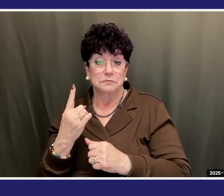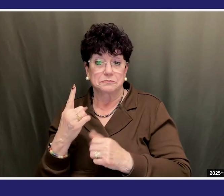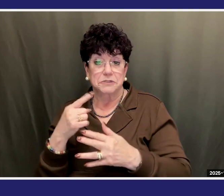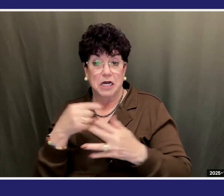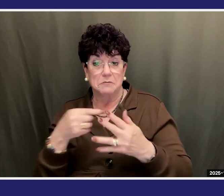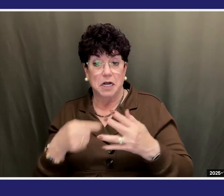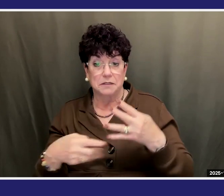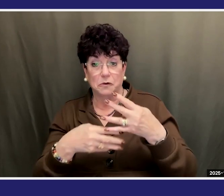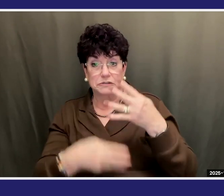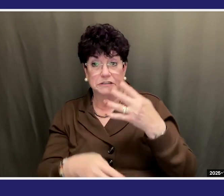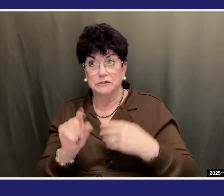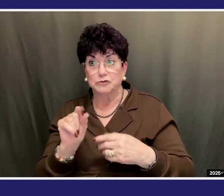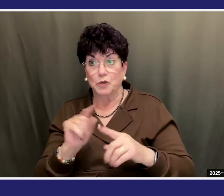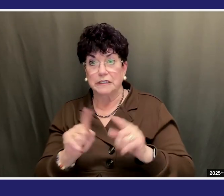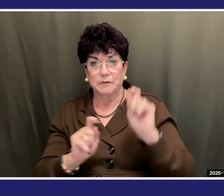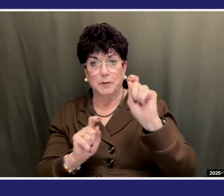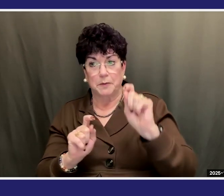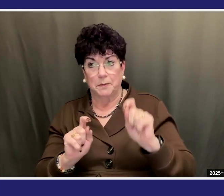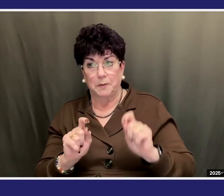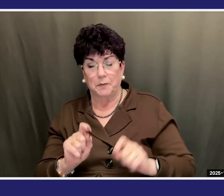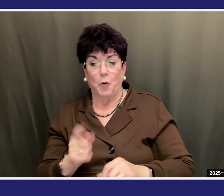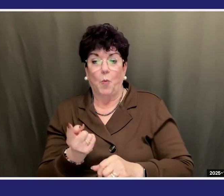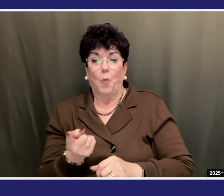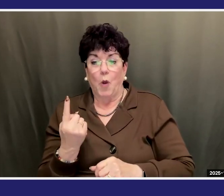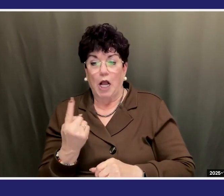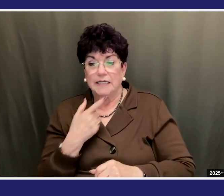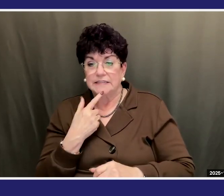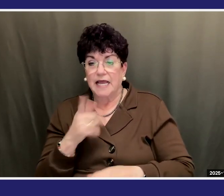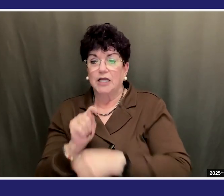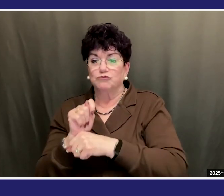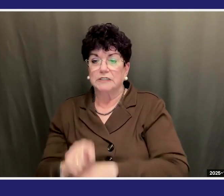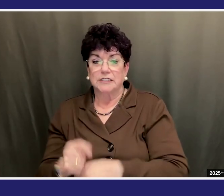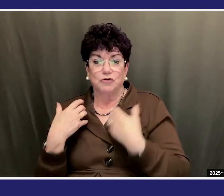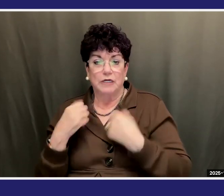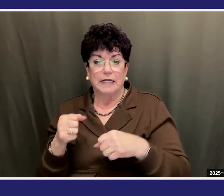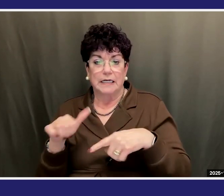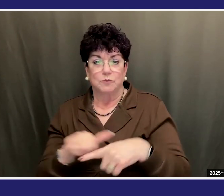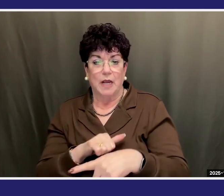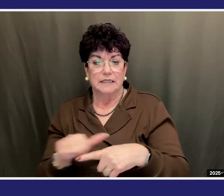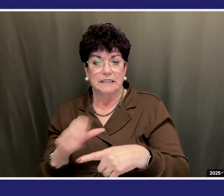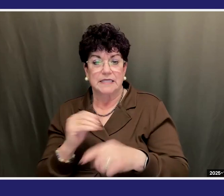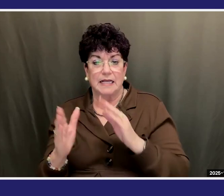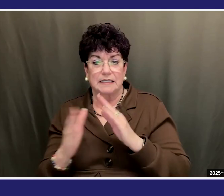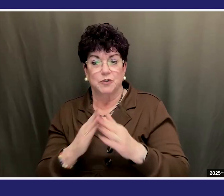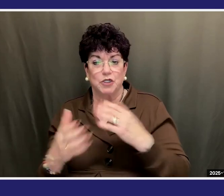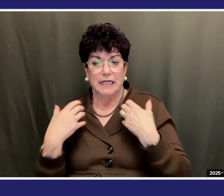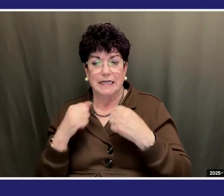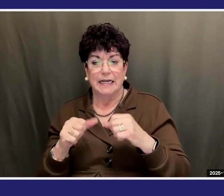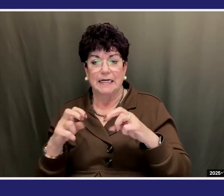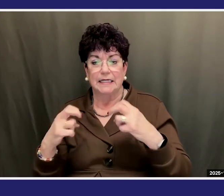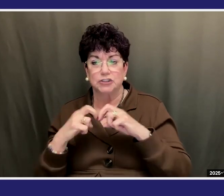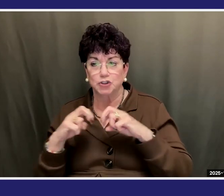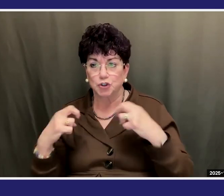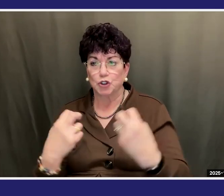among those 20 bullets that say traditional healing practices and community healing circles, but many of